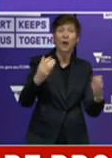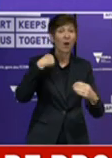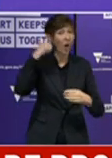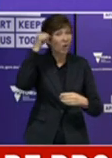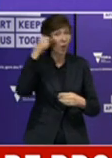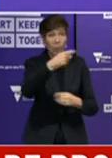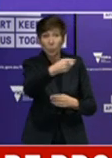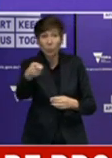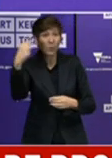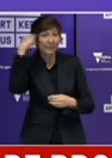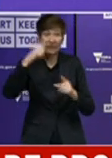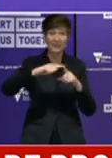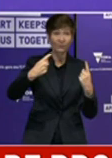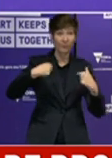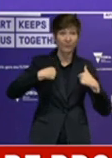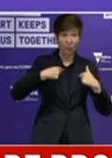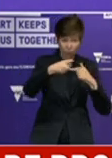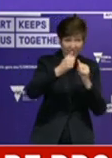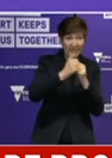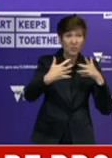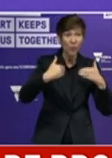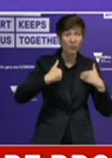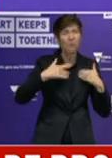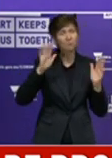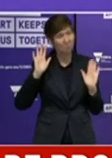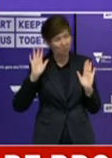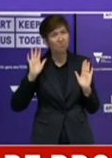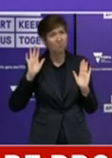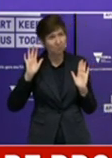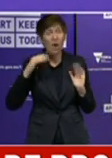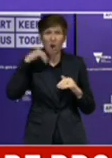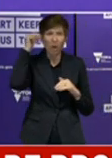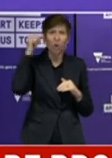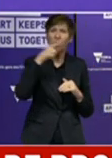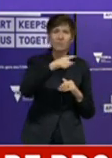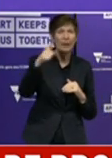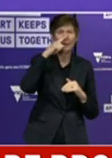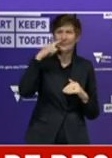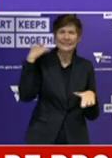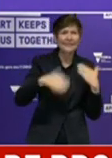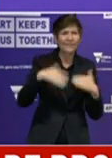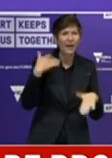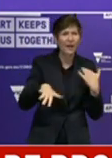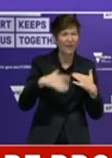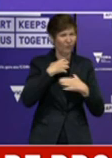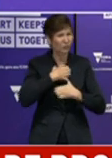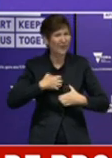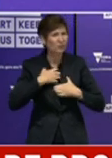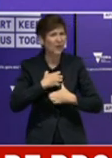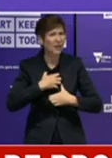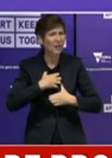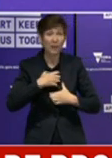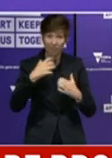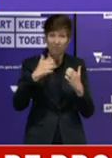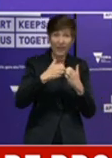and I fully acknowledge that there is pain and hurt out in the community, and there's a sense of frustration. We'd all like in many respects, this year to end, because it